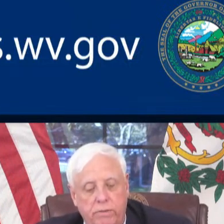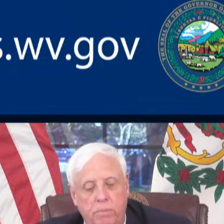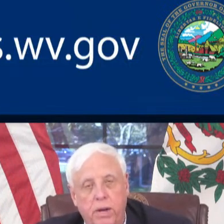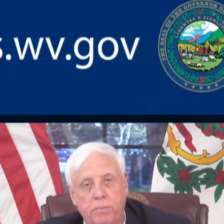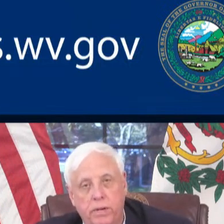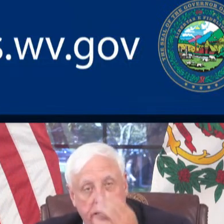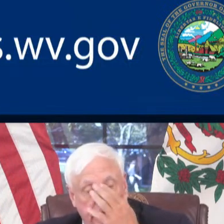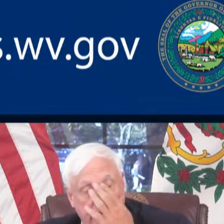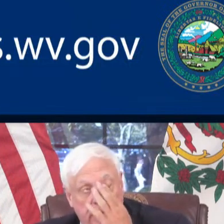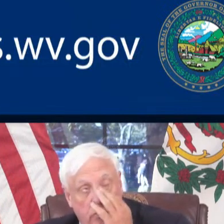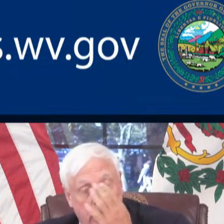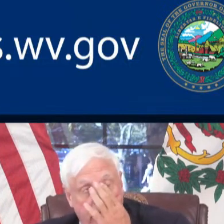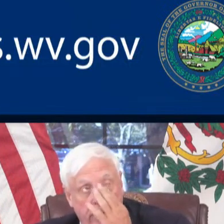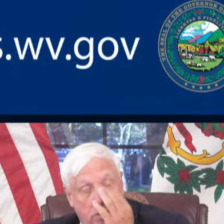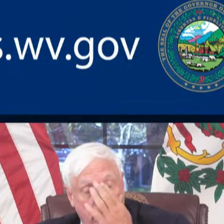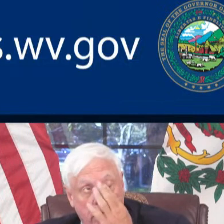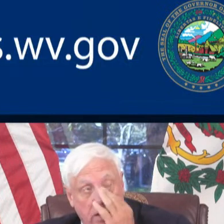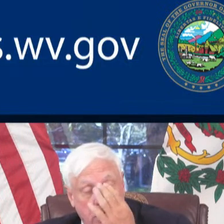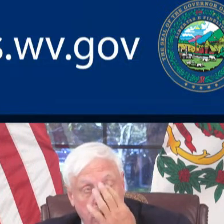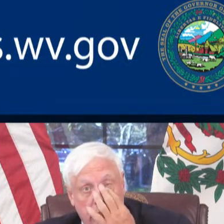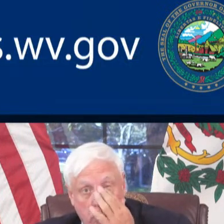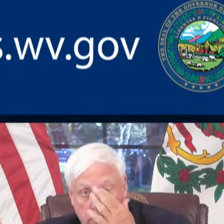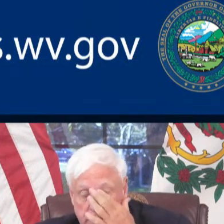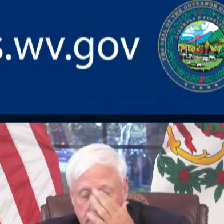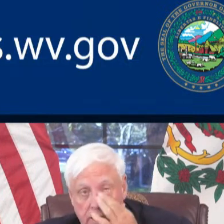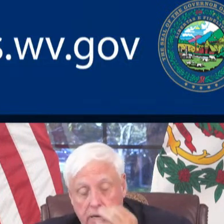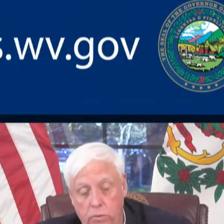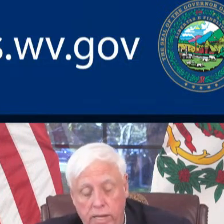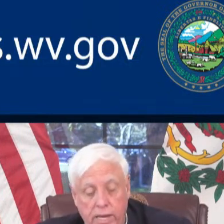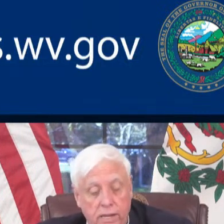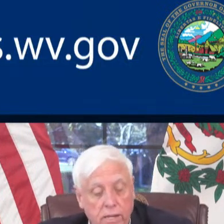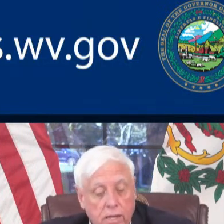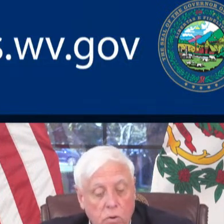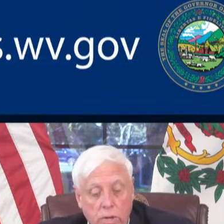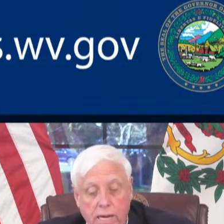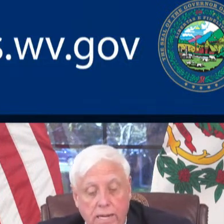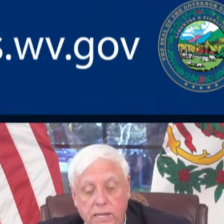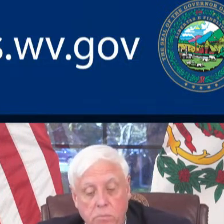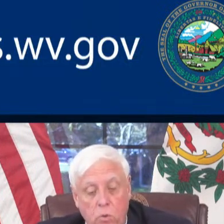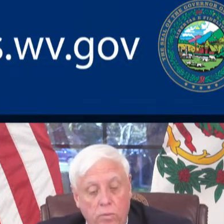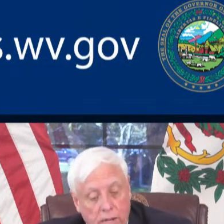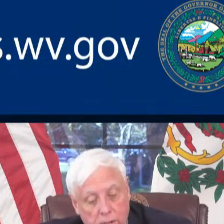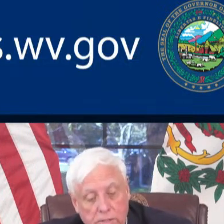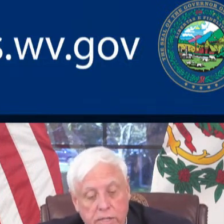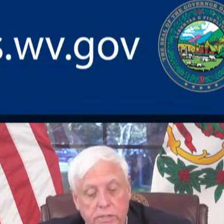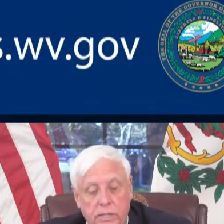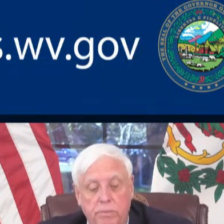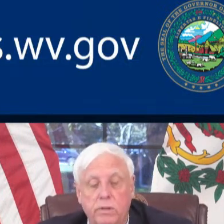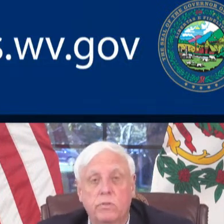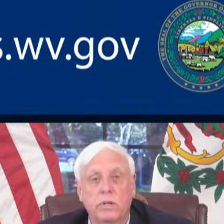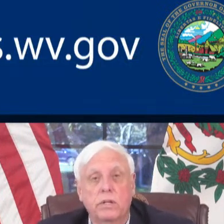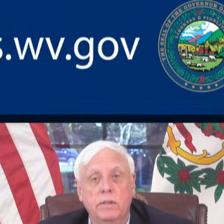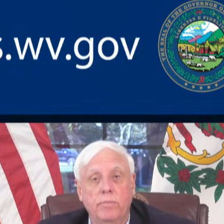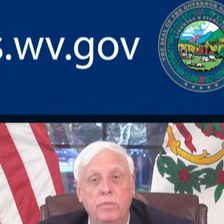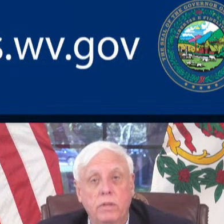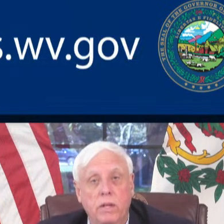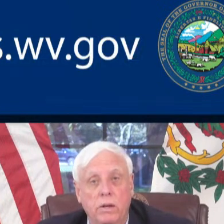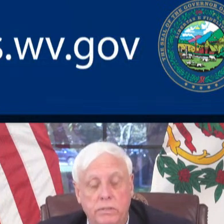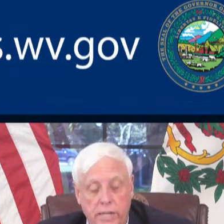64.7% of our population that's 12 and older with the one shot, and we got to get more. Now, let me show you something that's